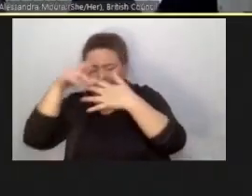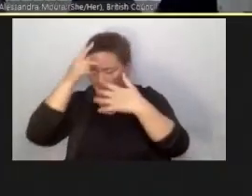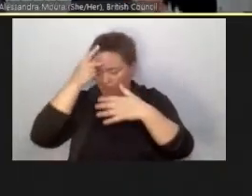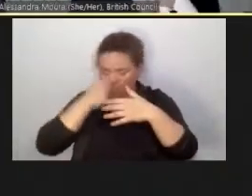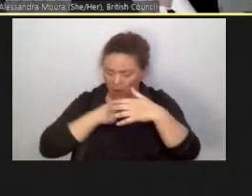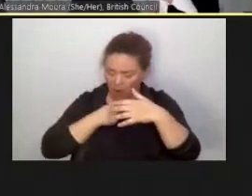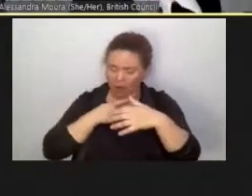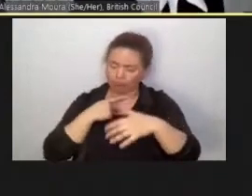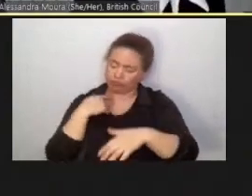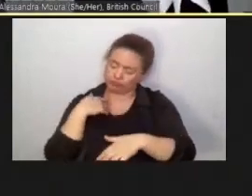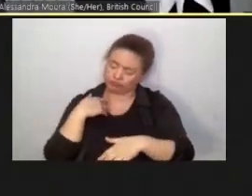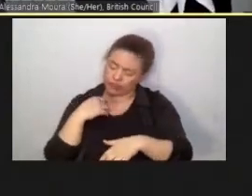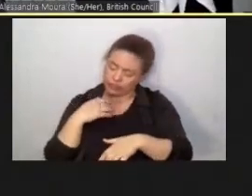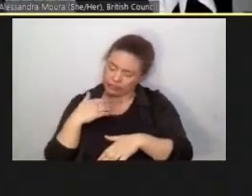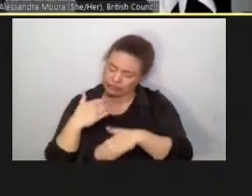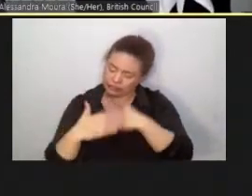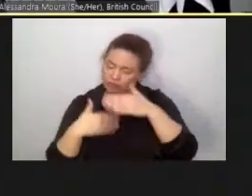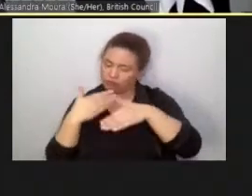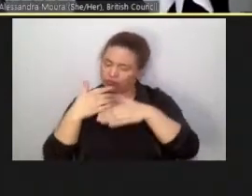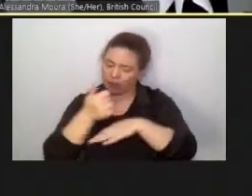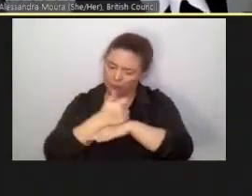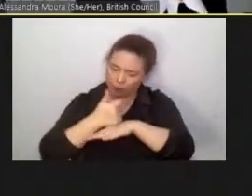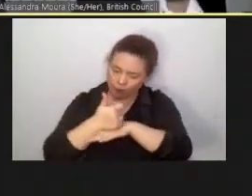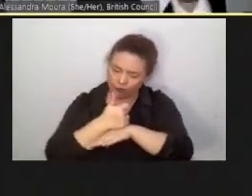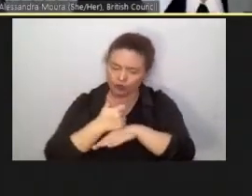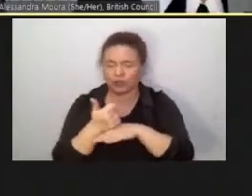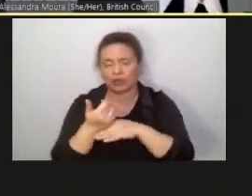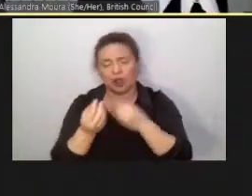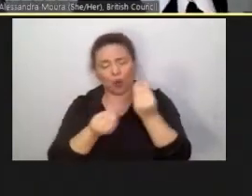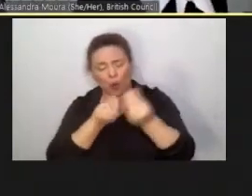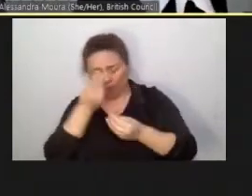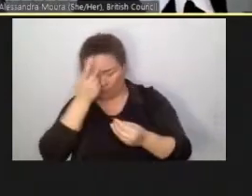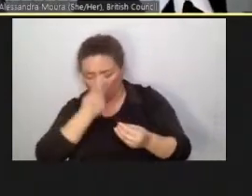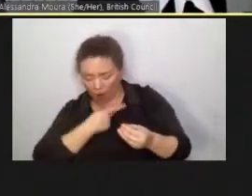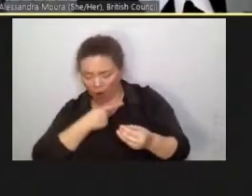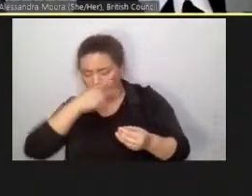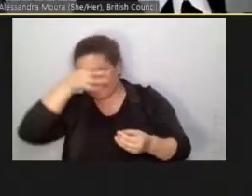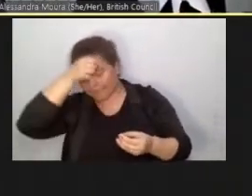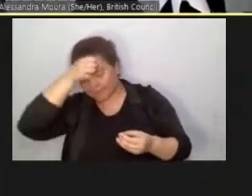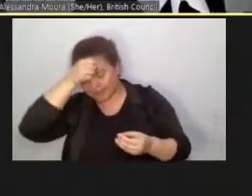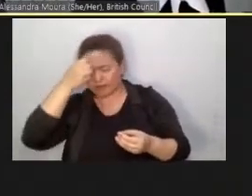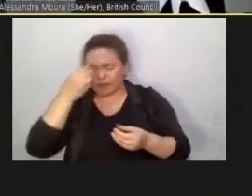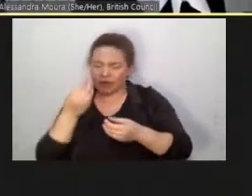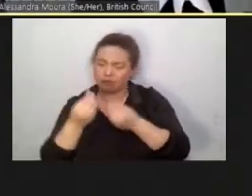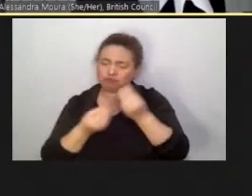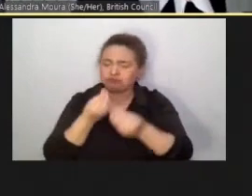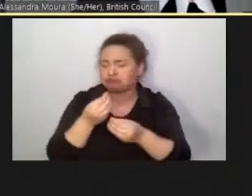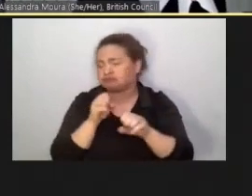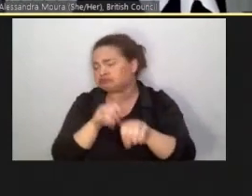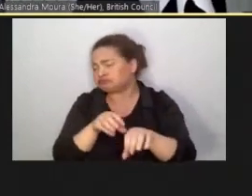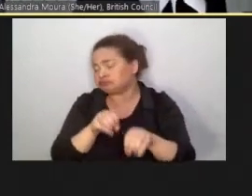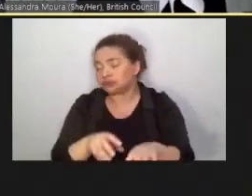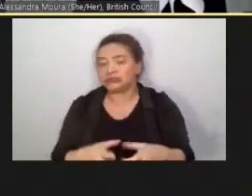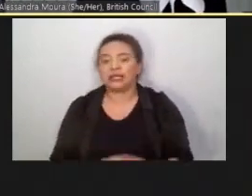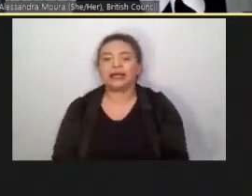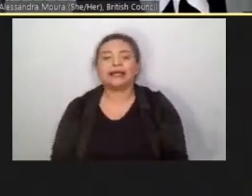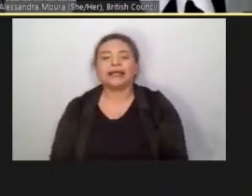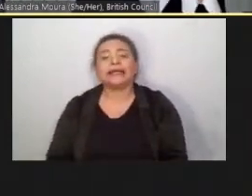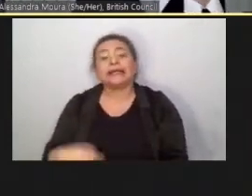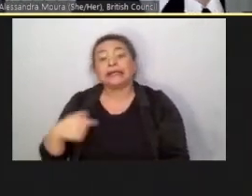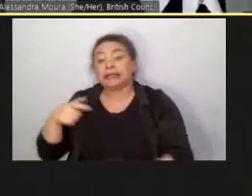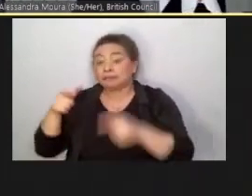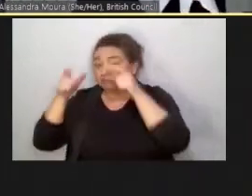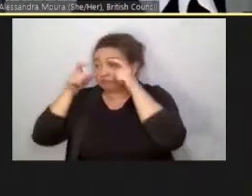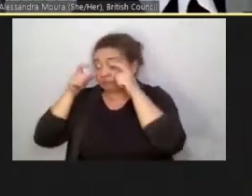I think what I just comment on it made me understand a bit about my strengths